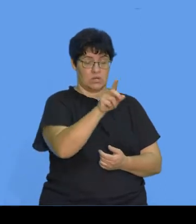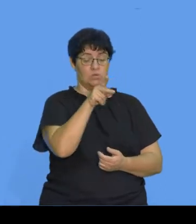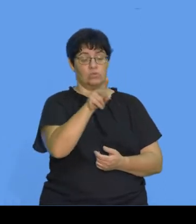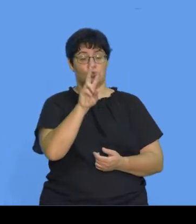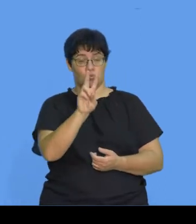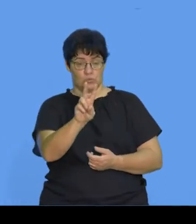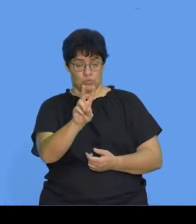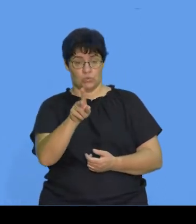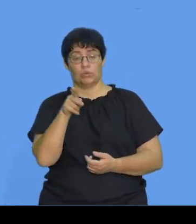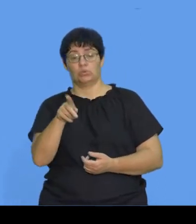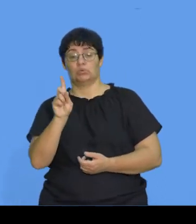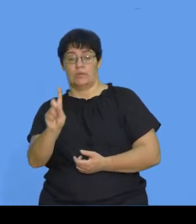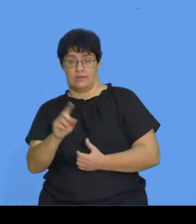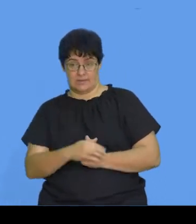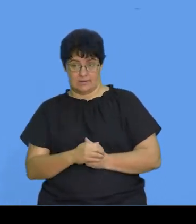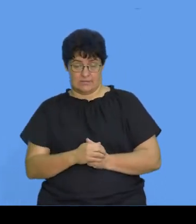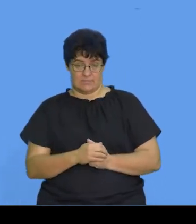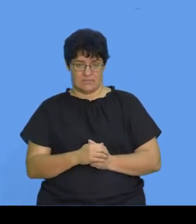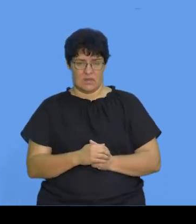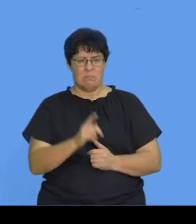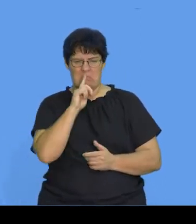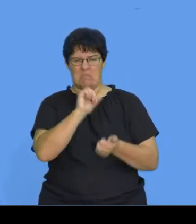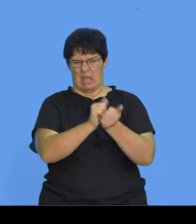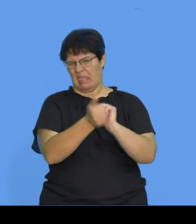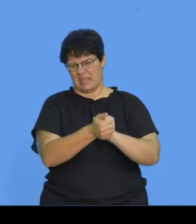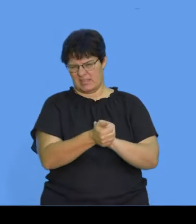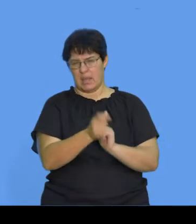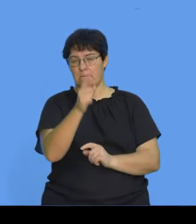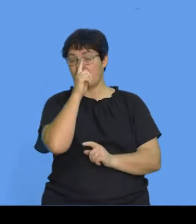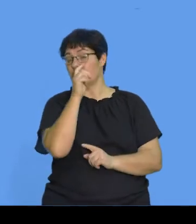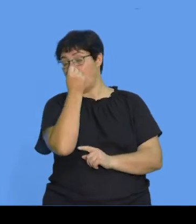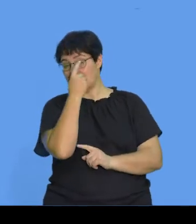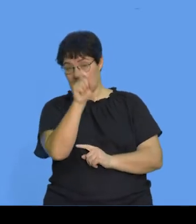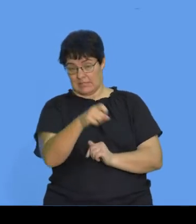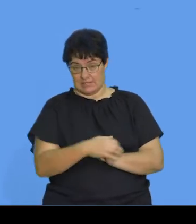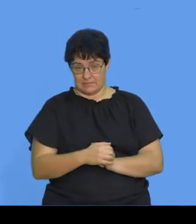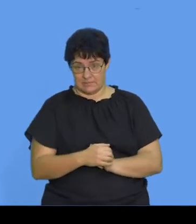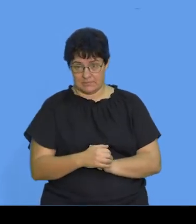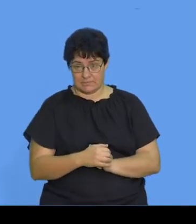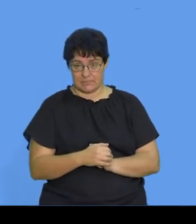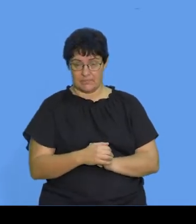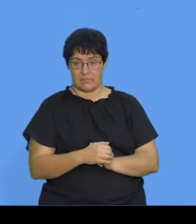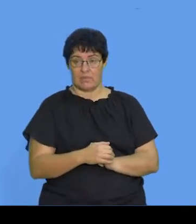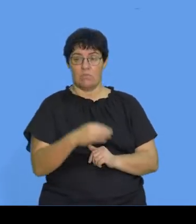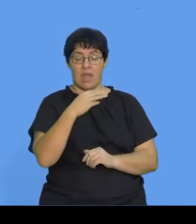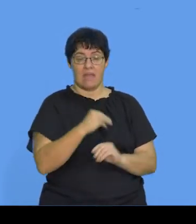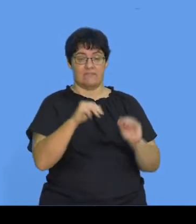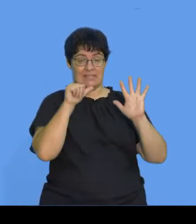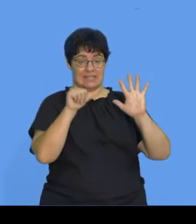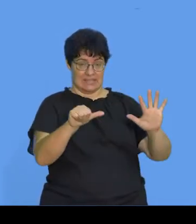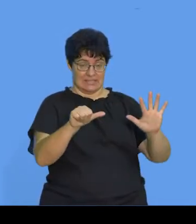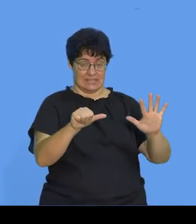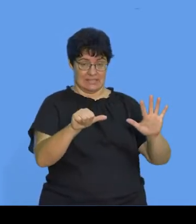Remember, 1 to 2 to 1. I know it's a little bit of math, but I just need you to understand. So if I've